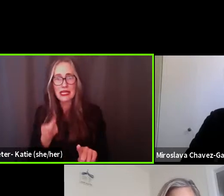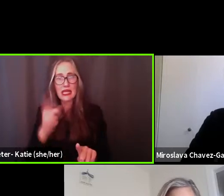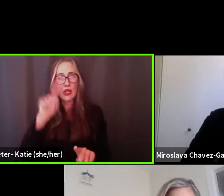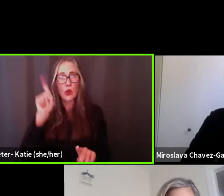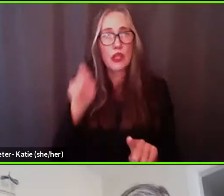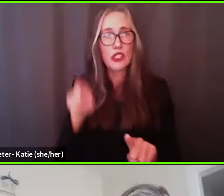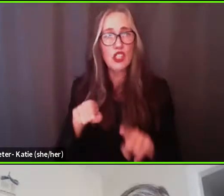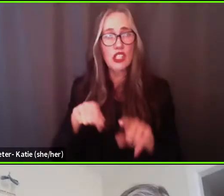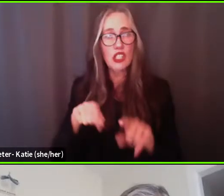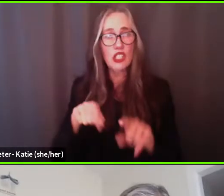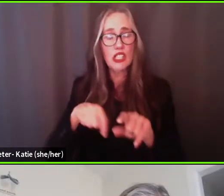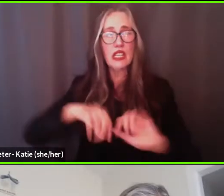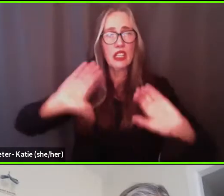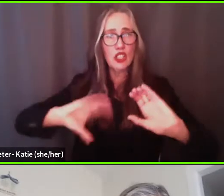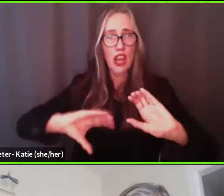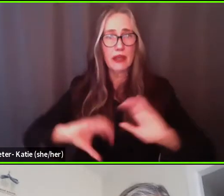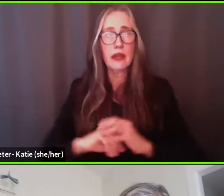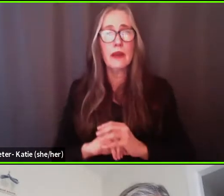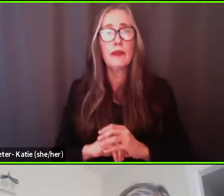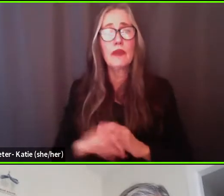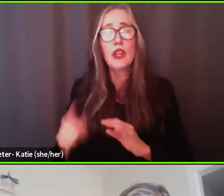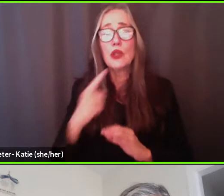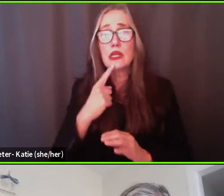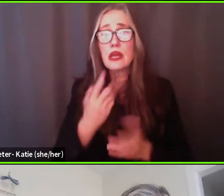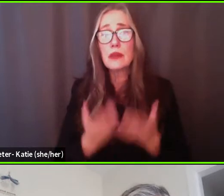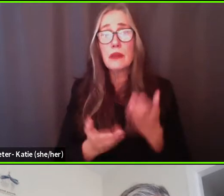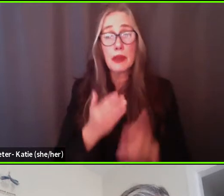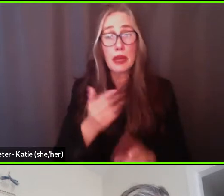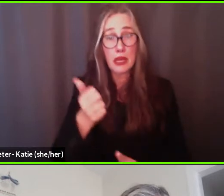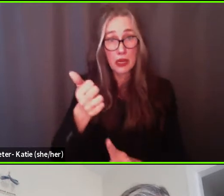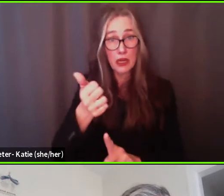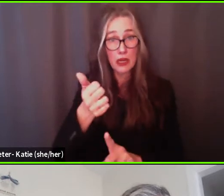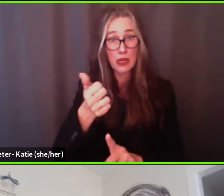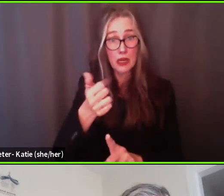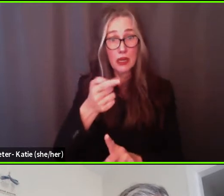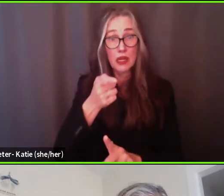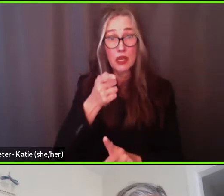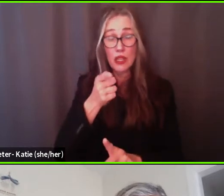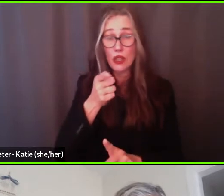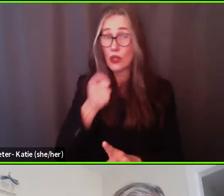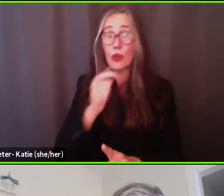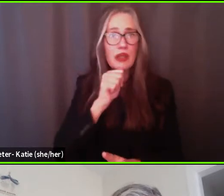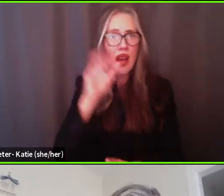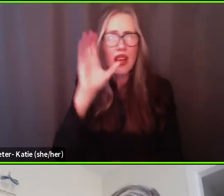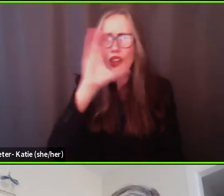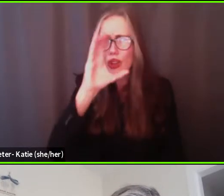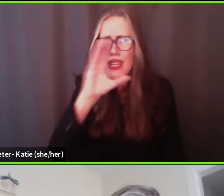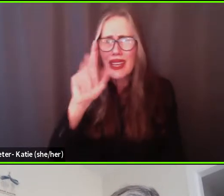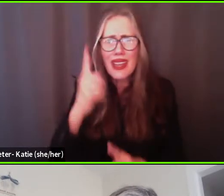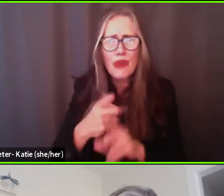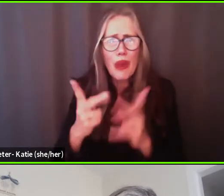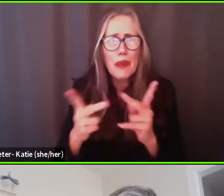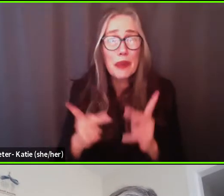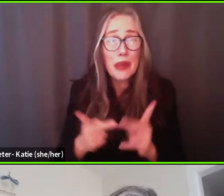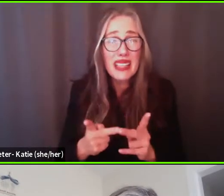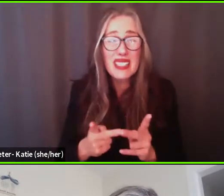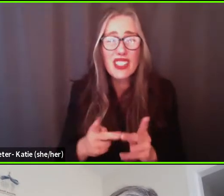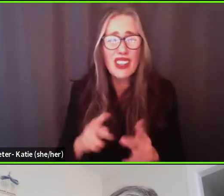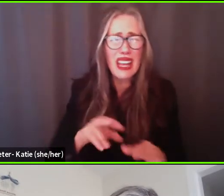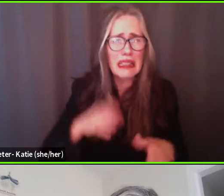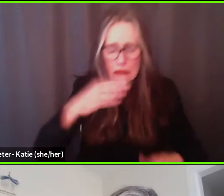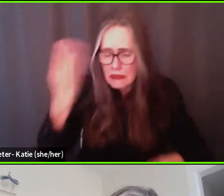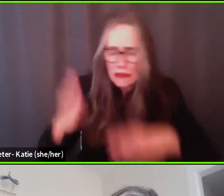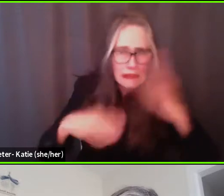know i i think that you know you noted that maybe you were doing something wrong you're looking in the right places because you didn't hear about this issue um you know